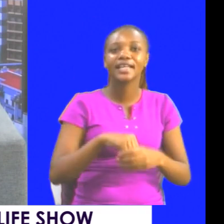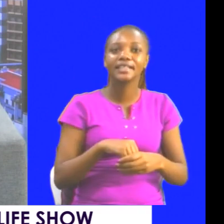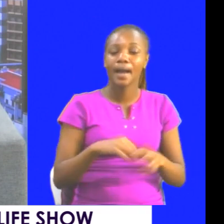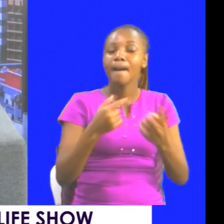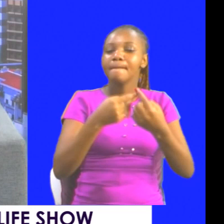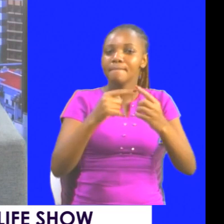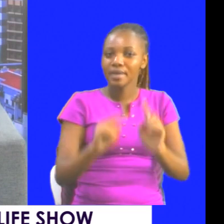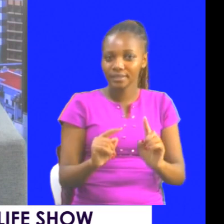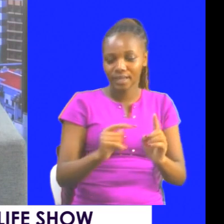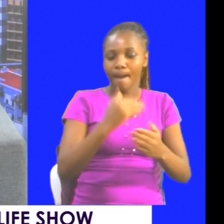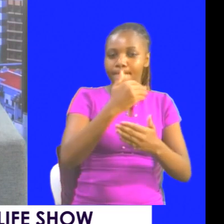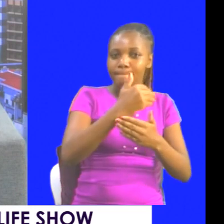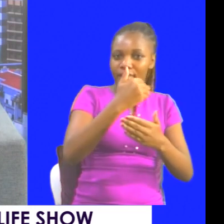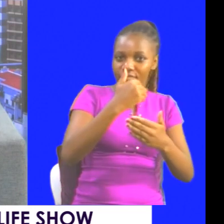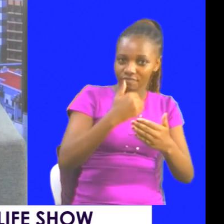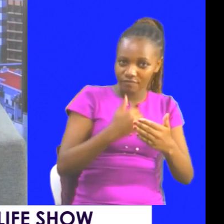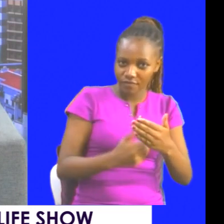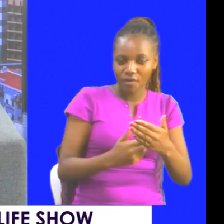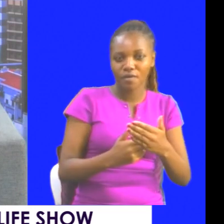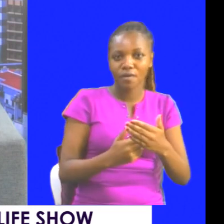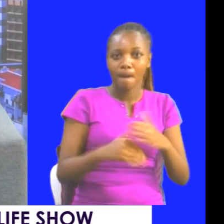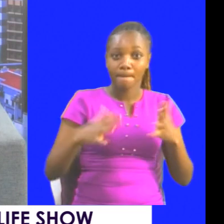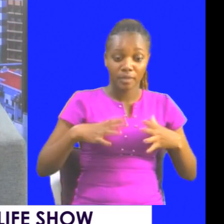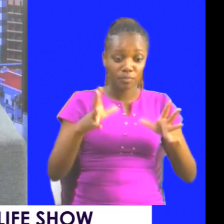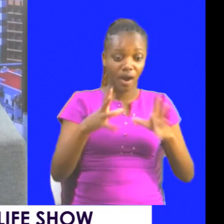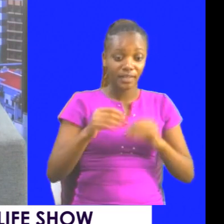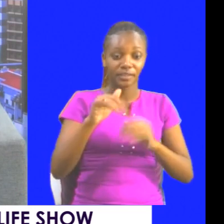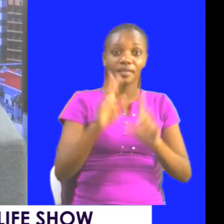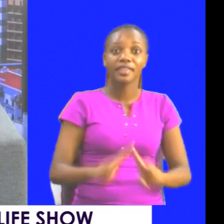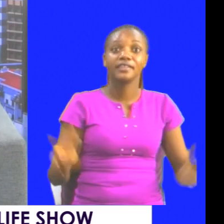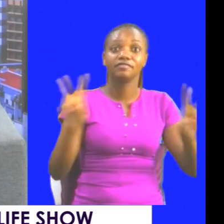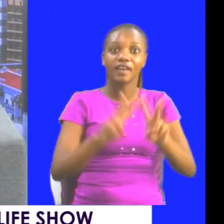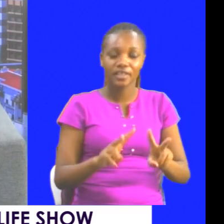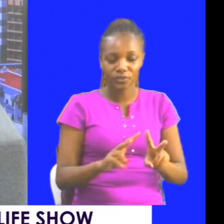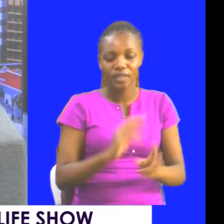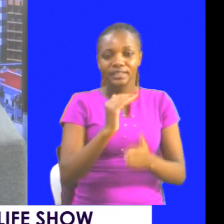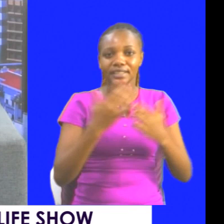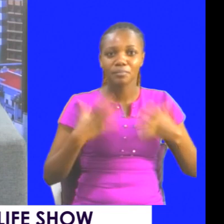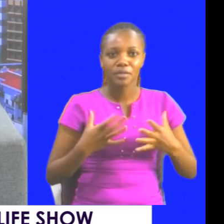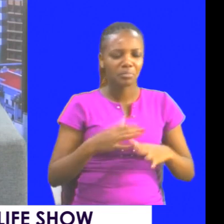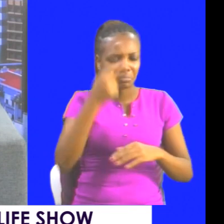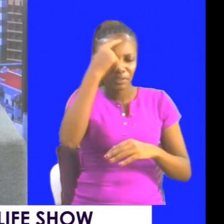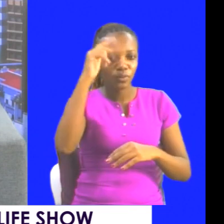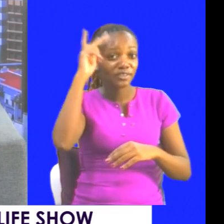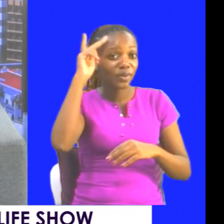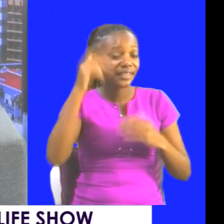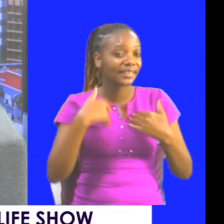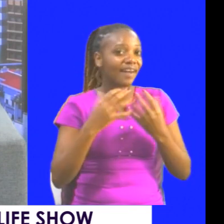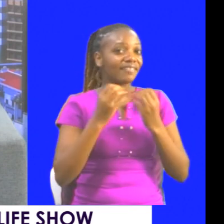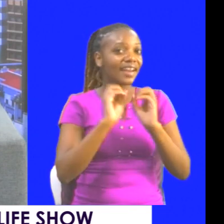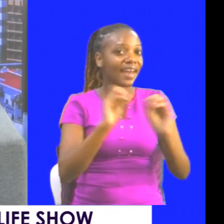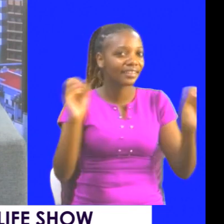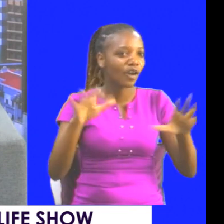But before humanity buys that value, many of them, out of lack of knowledge of you,